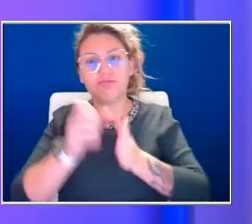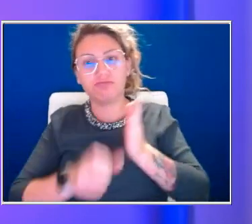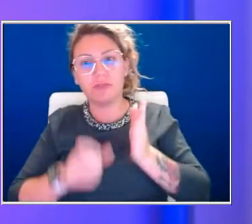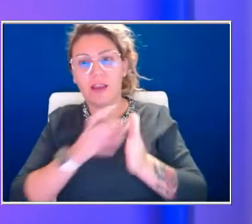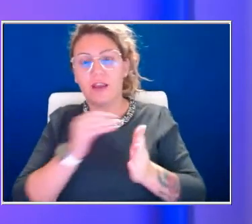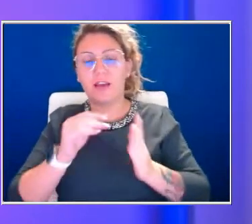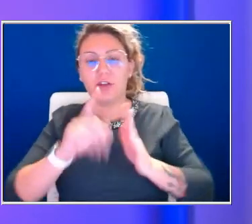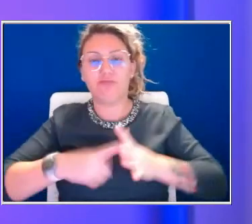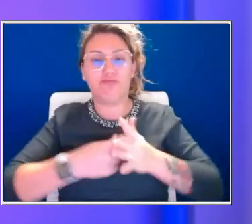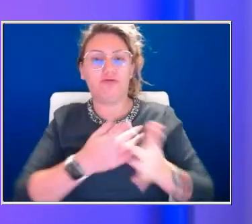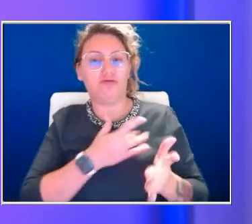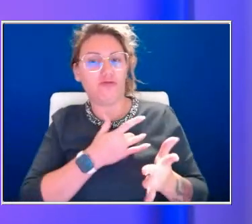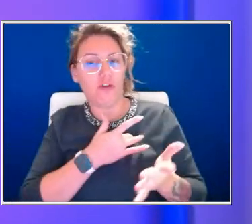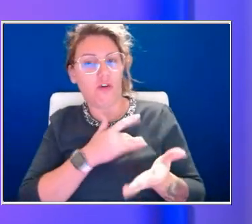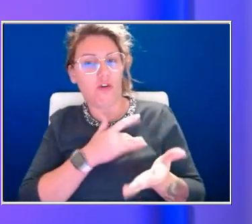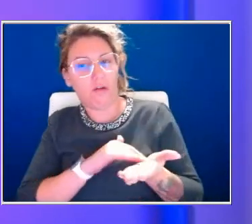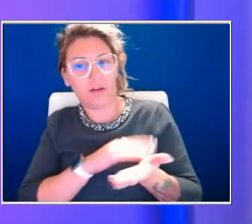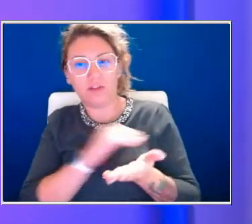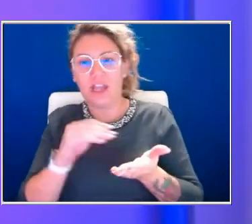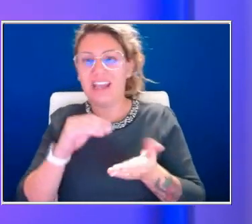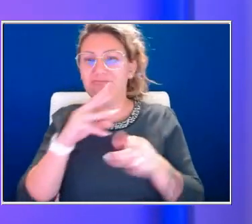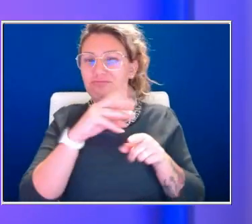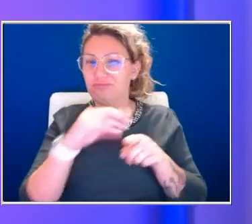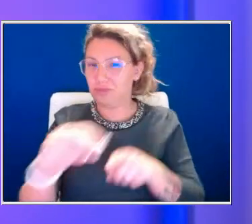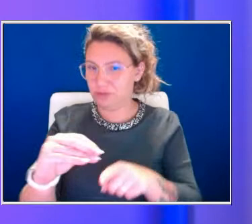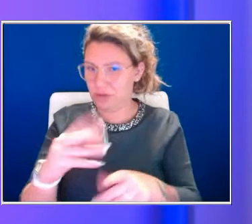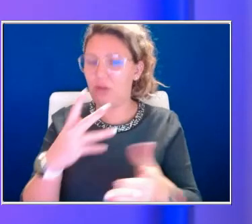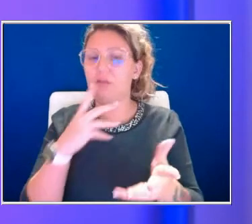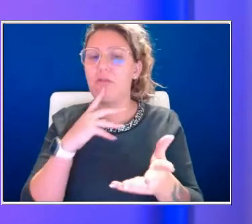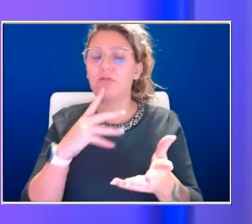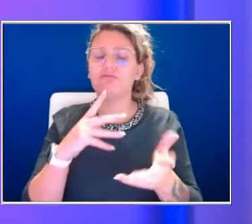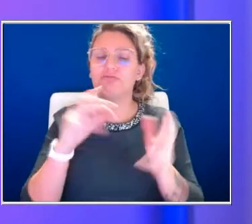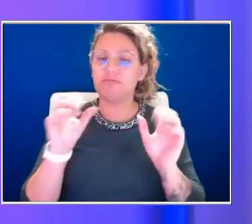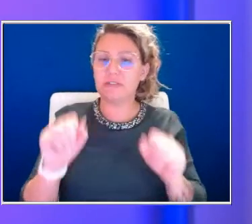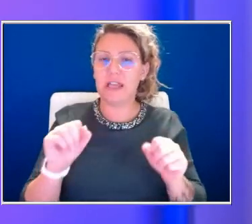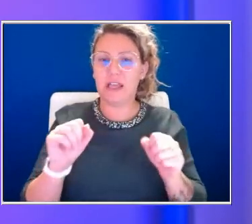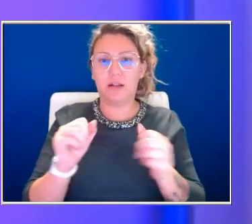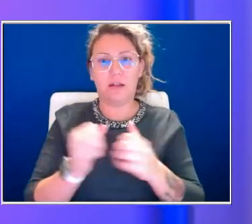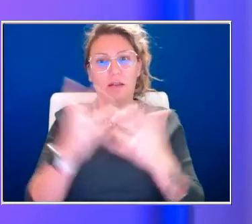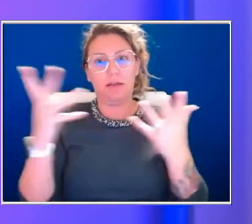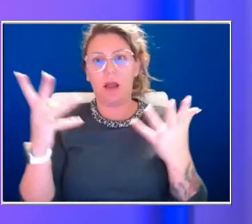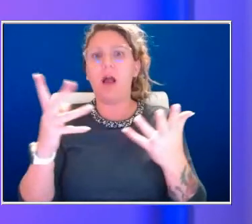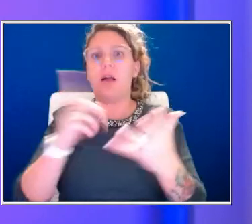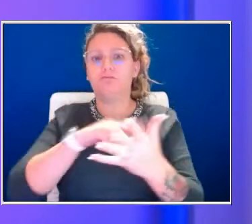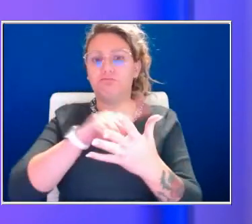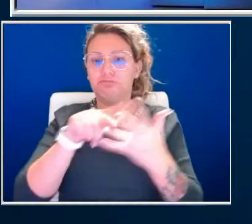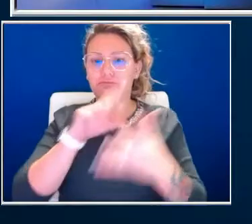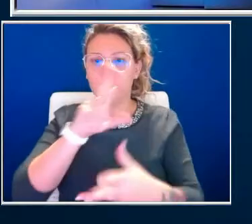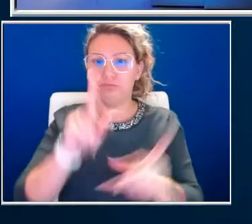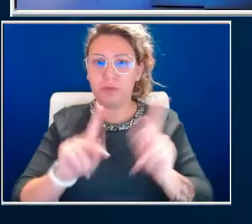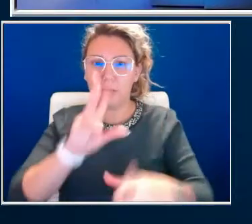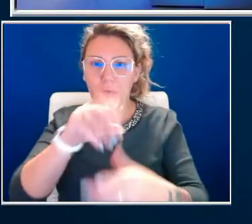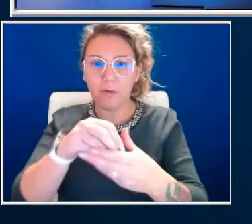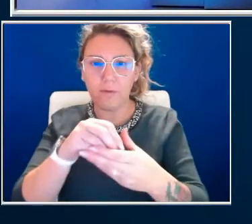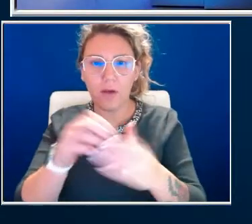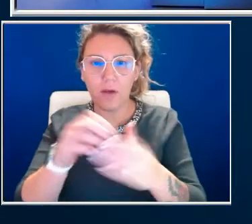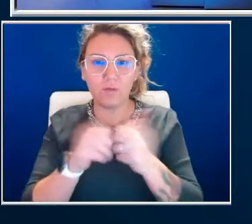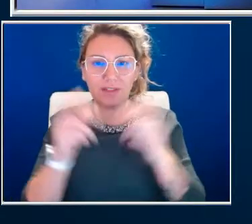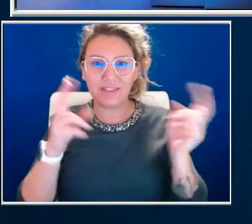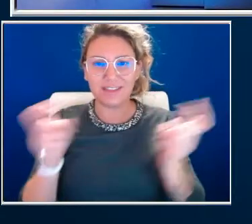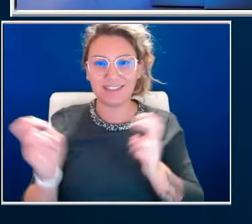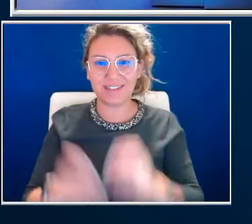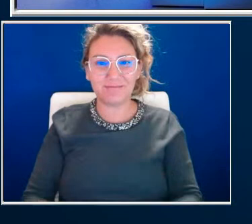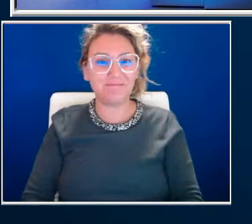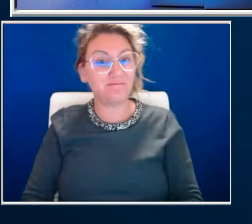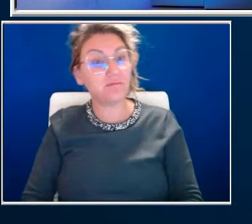and interventional radiologists. So we really have a multidisciplinary approach to all different kinds of vein issues. So Dr. Unspiger, I